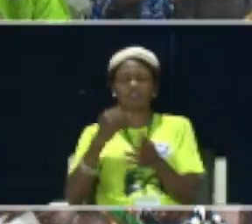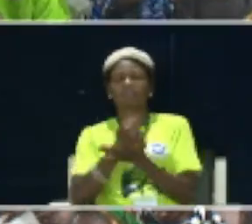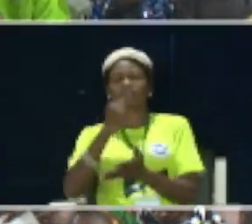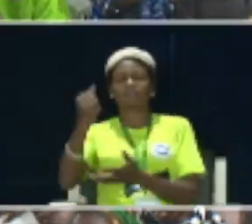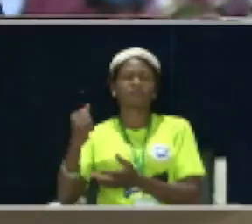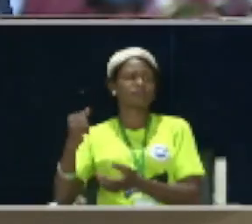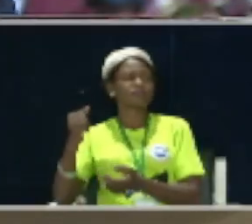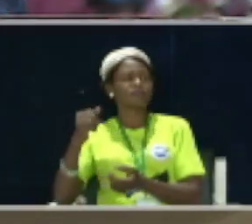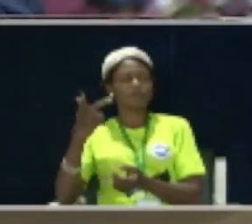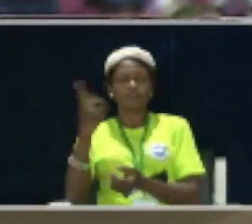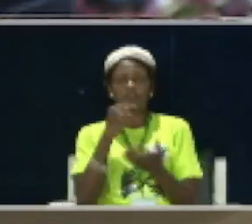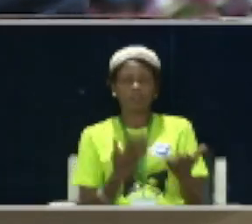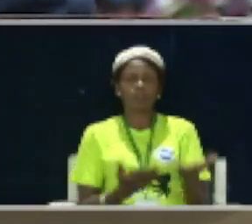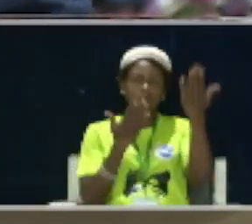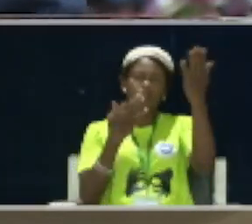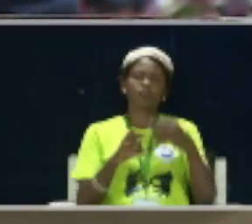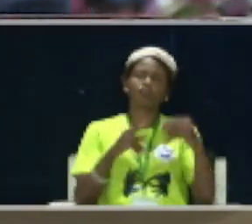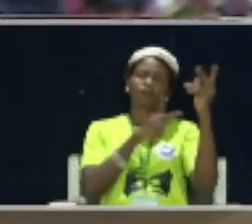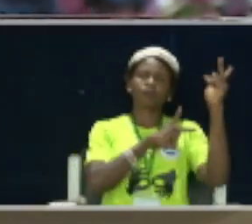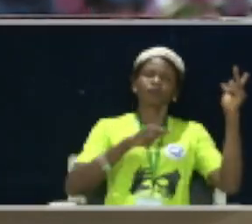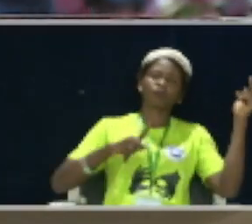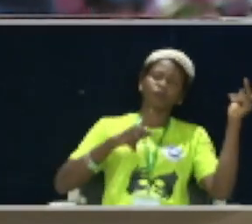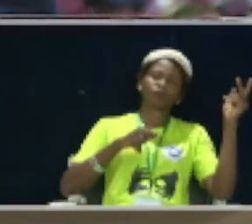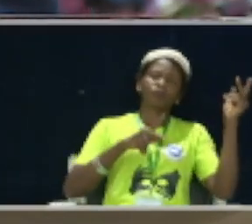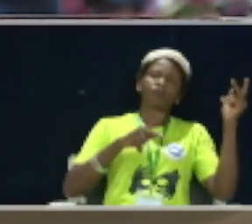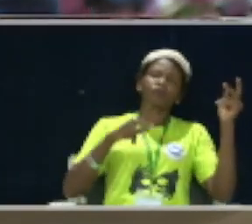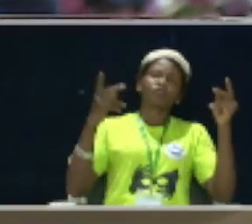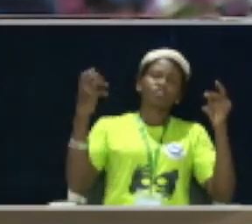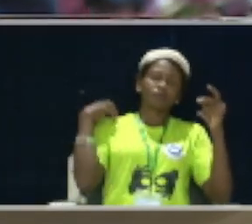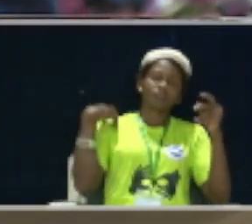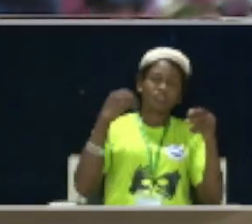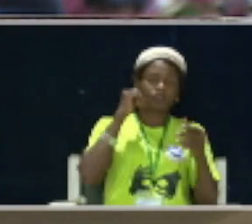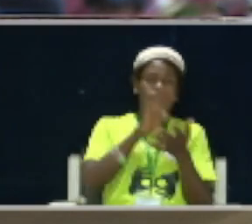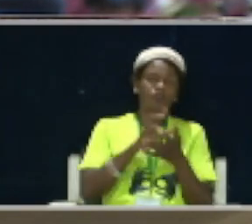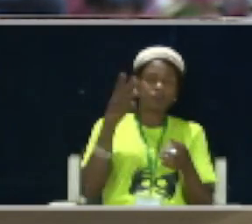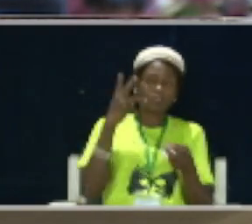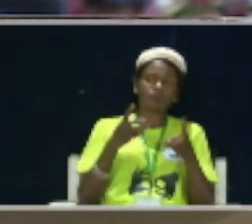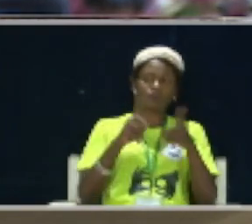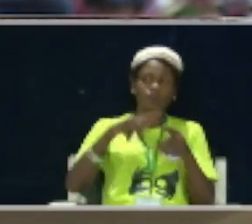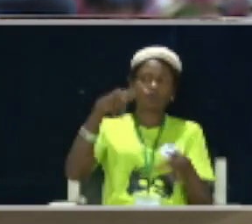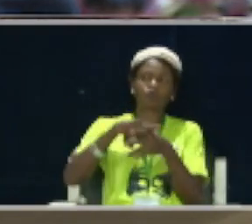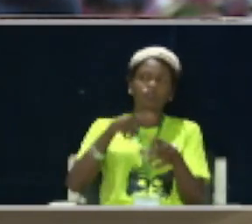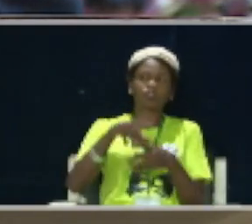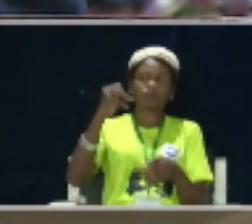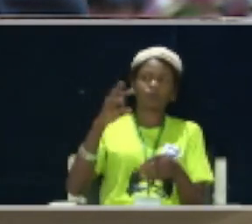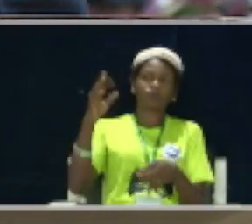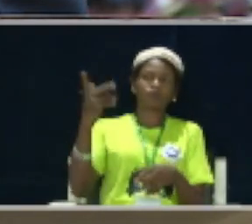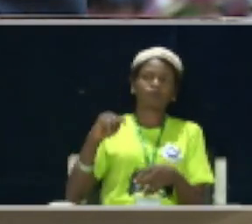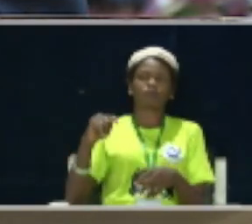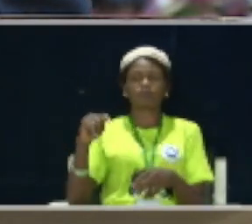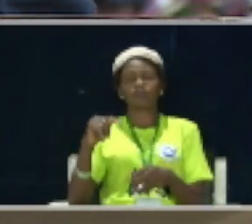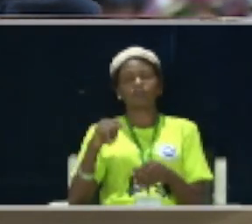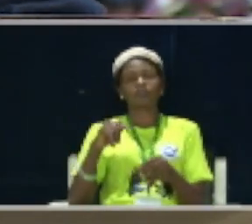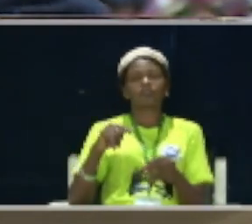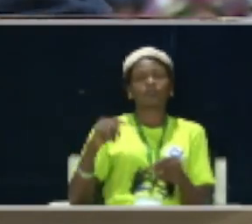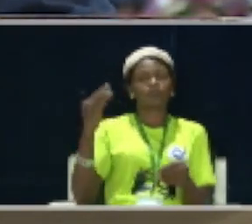The offer of Potiphar's wife was an attempt to rob Joseph of the prime ministership that